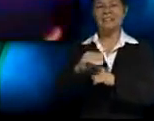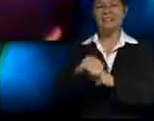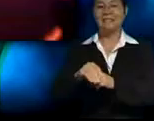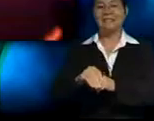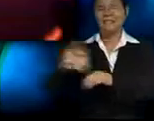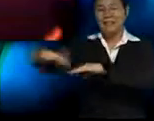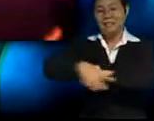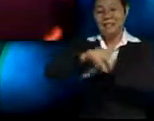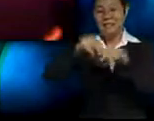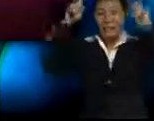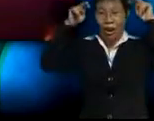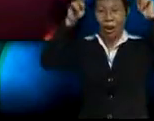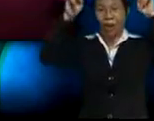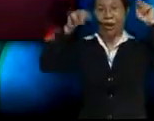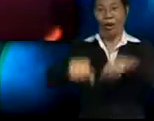Birds.